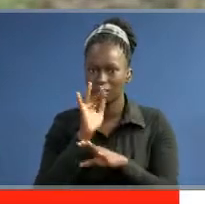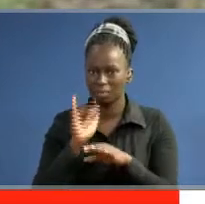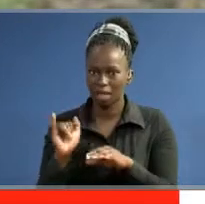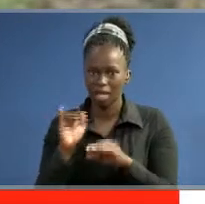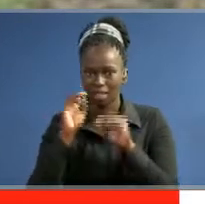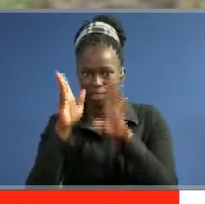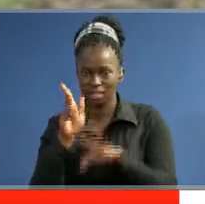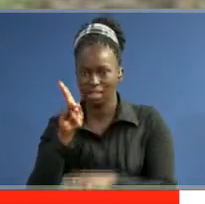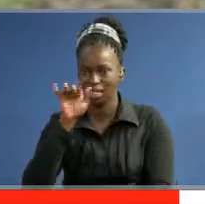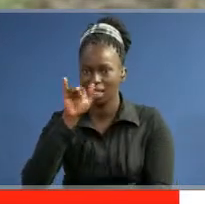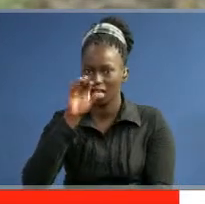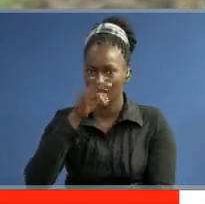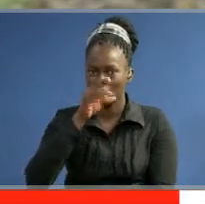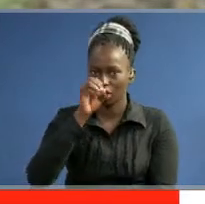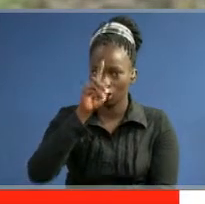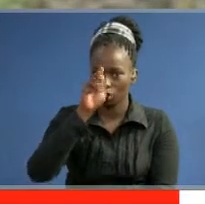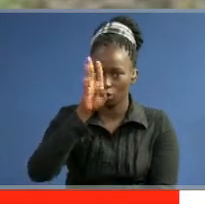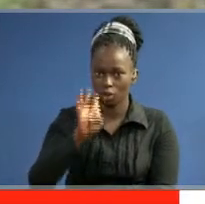Kegonge Boys,